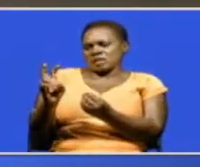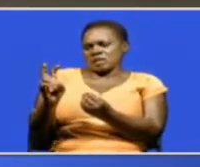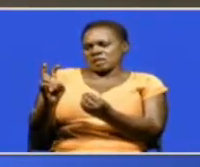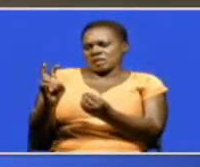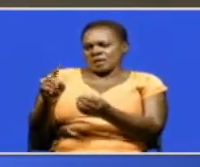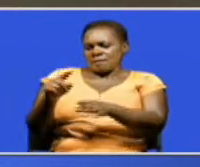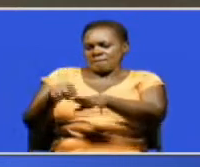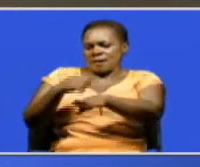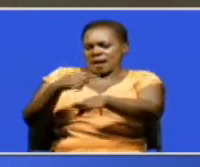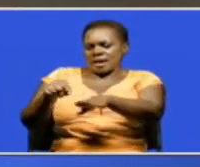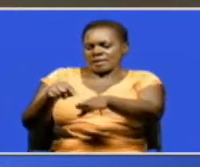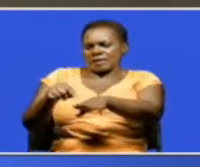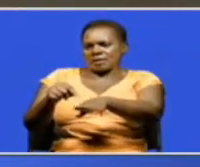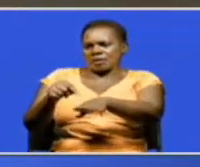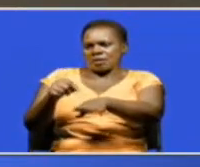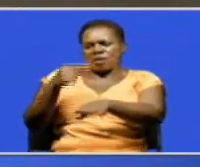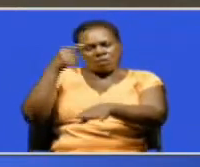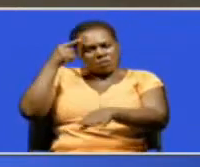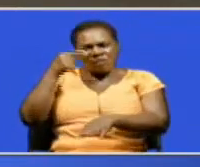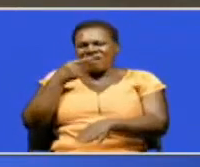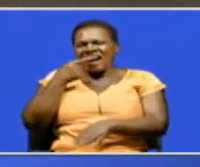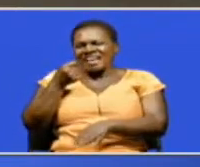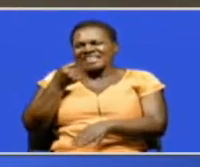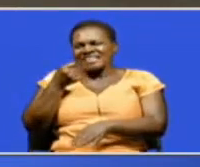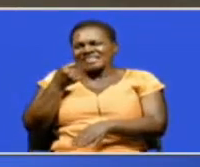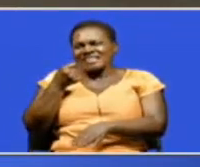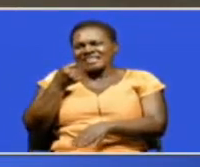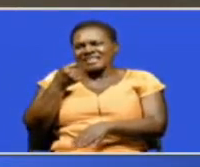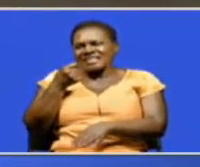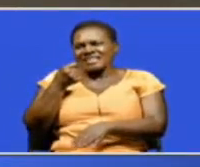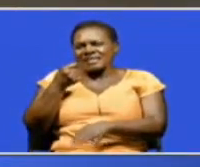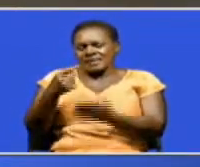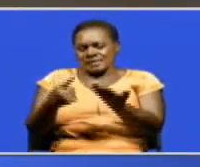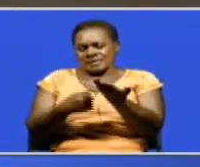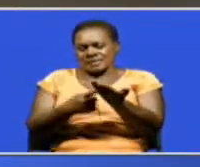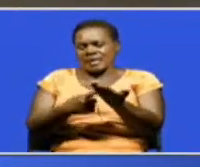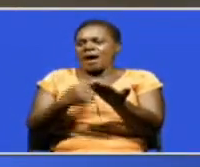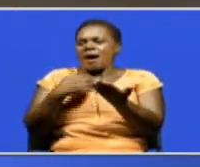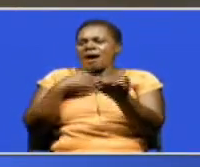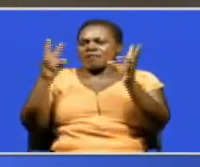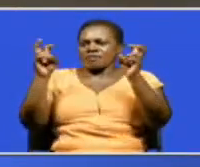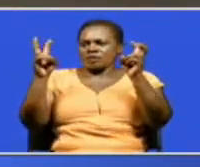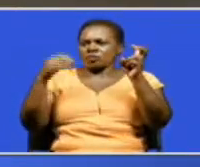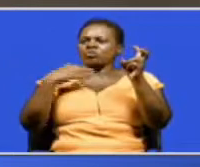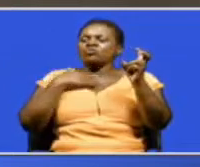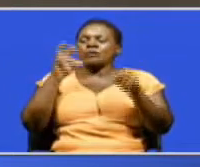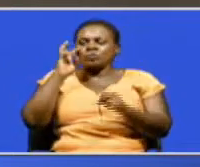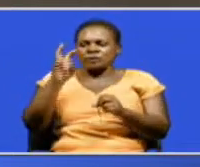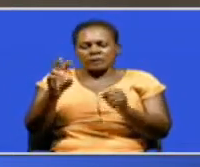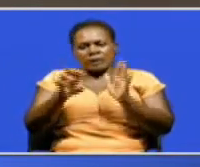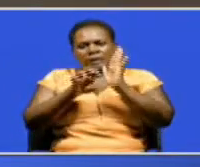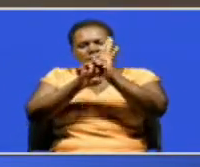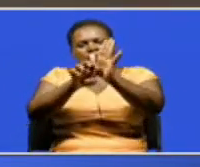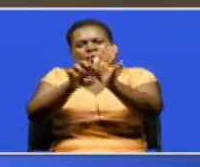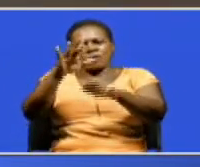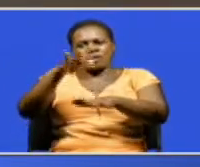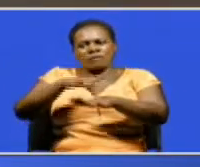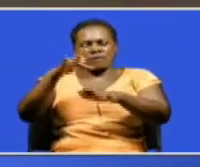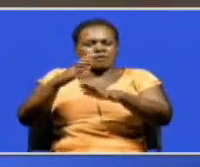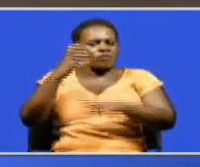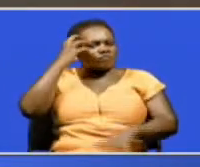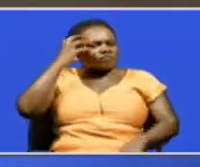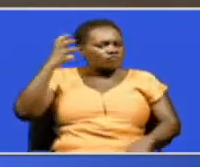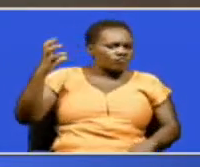pen if the skin or the hair is white. If there are issues you are looking for example, effects like